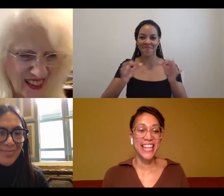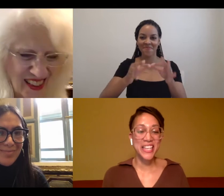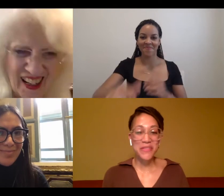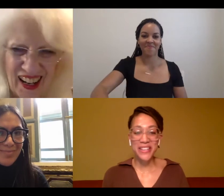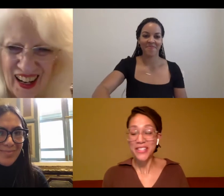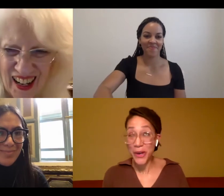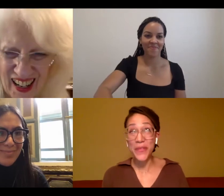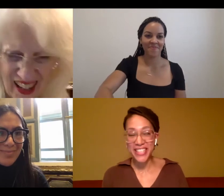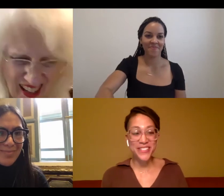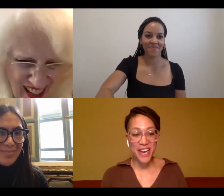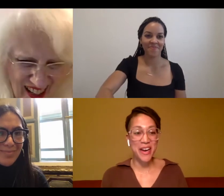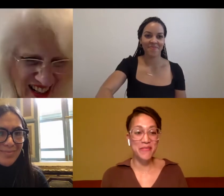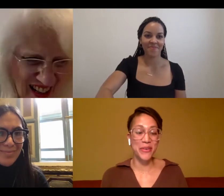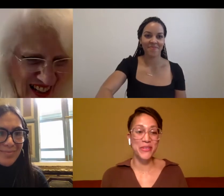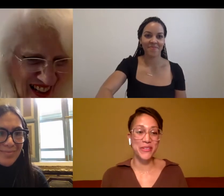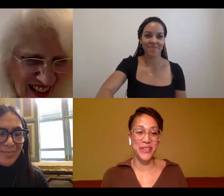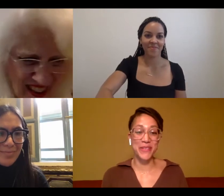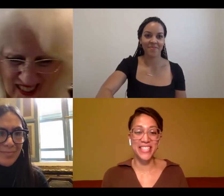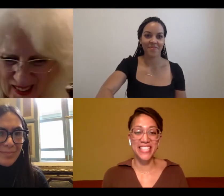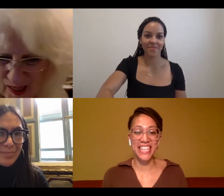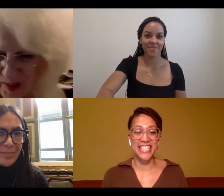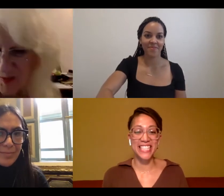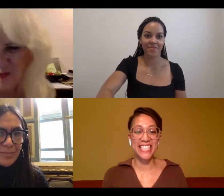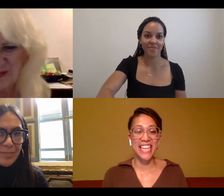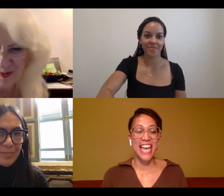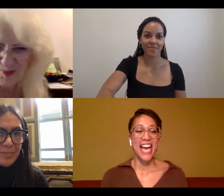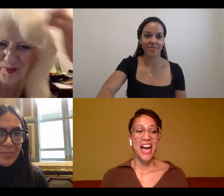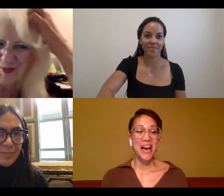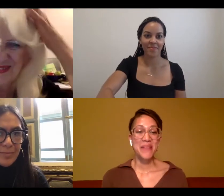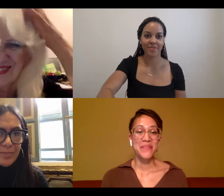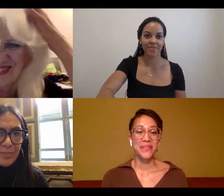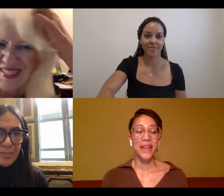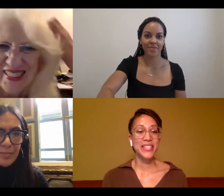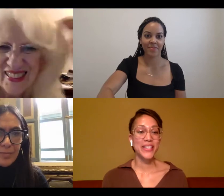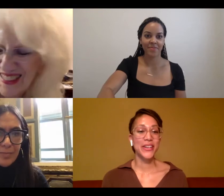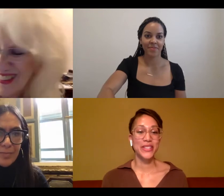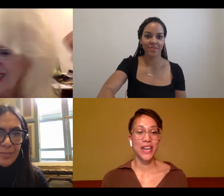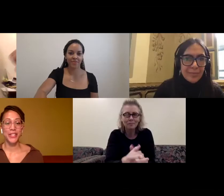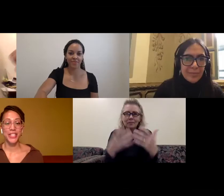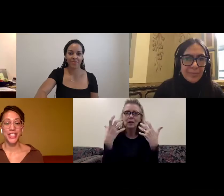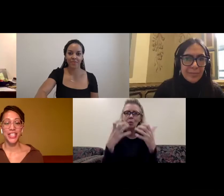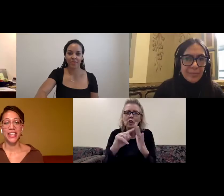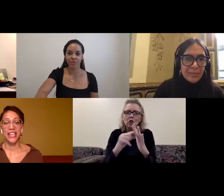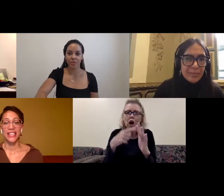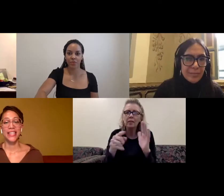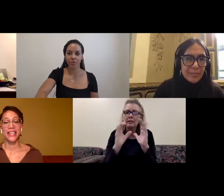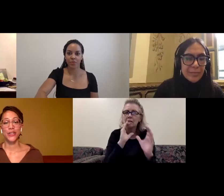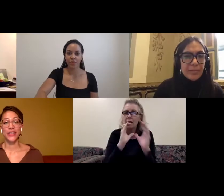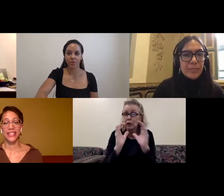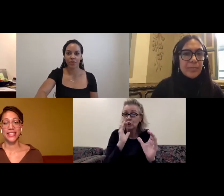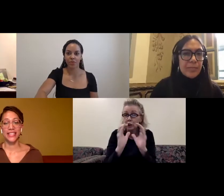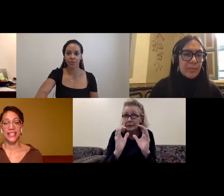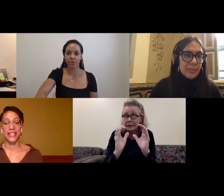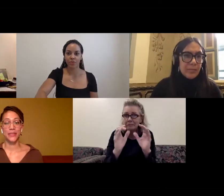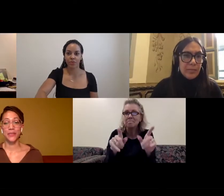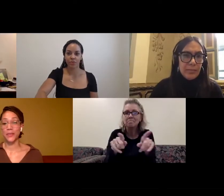Thank you so much, both of you, for your presentation. I want to start out this conversation, seeing as